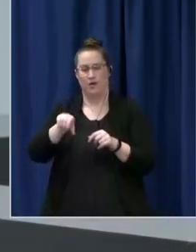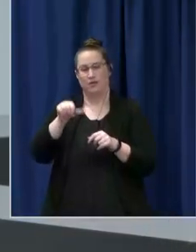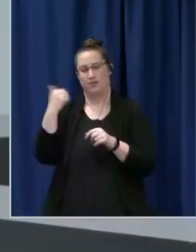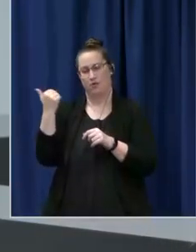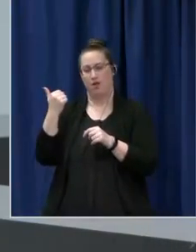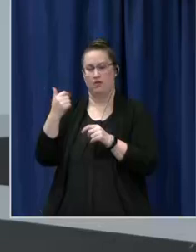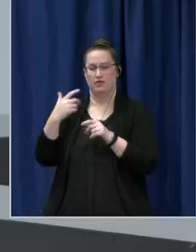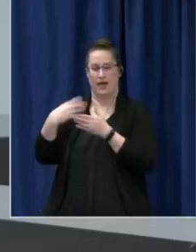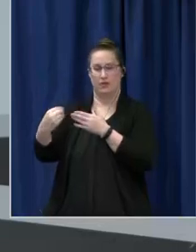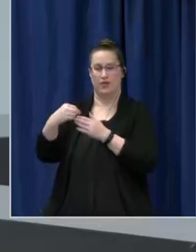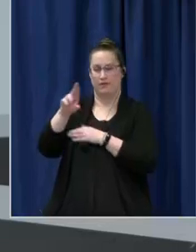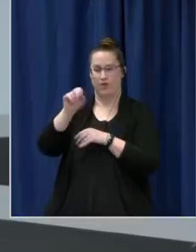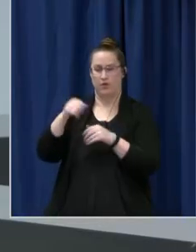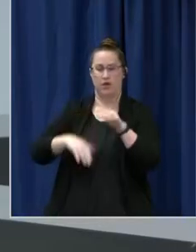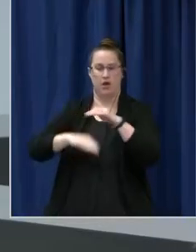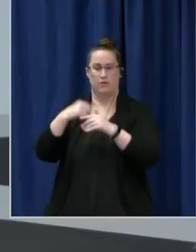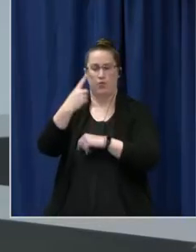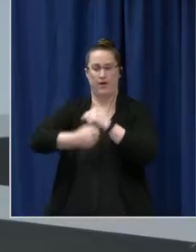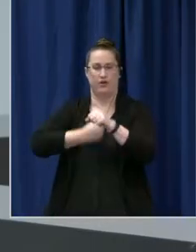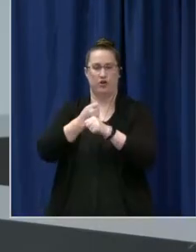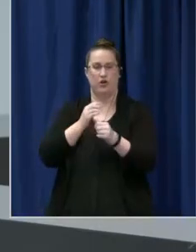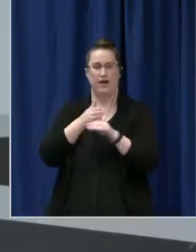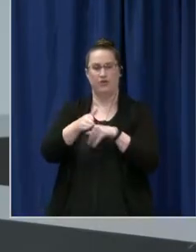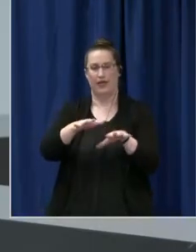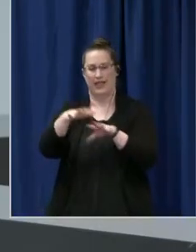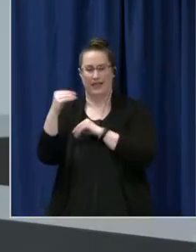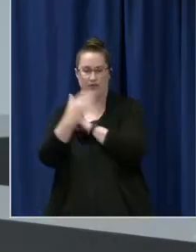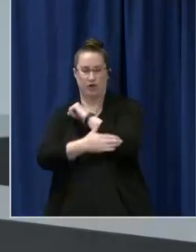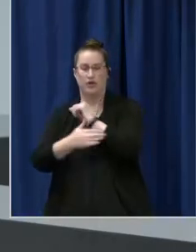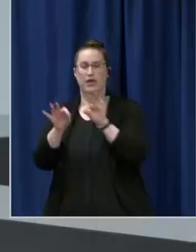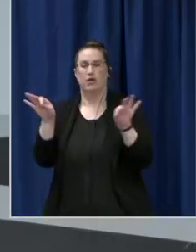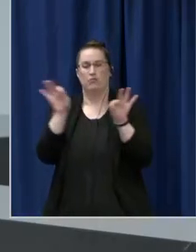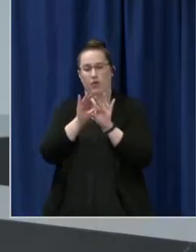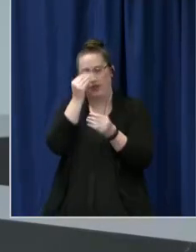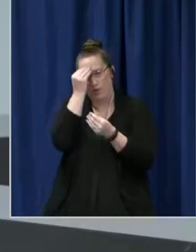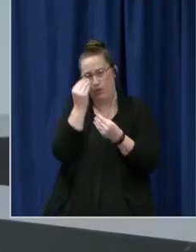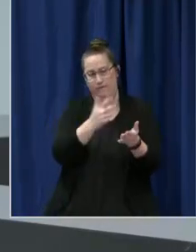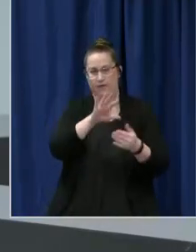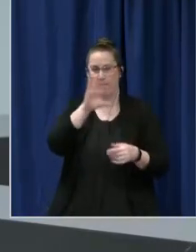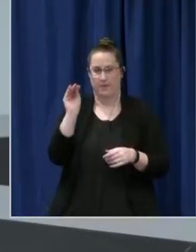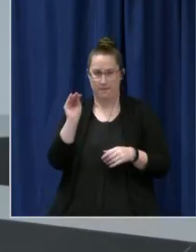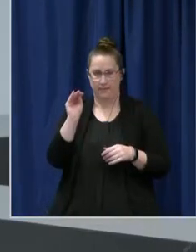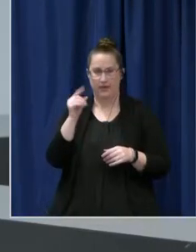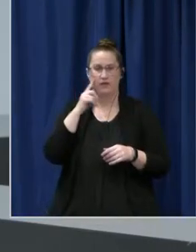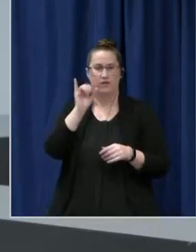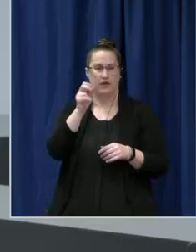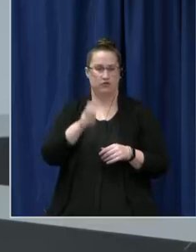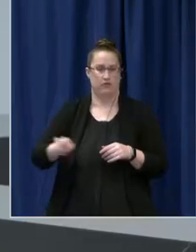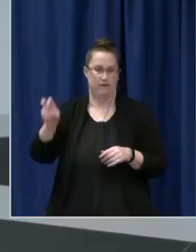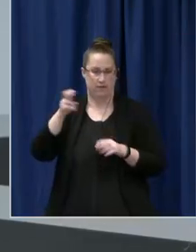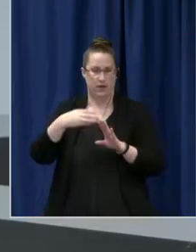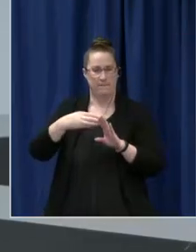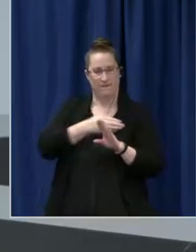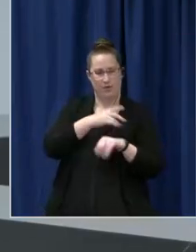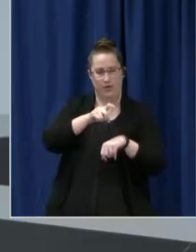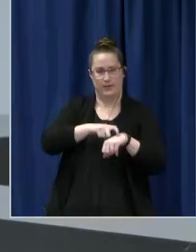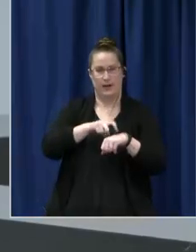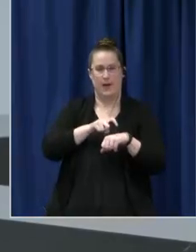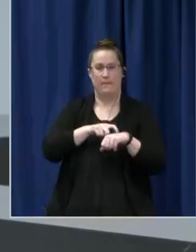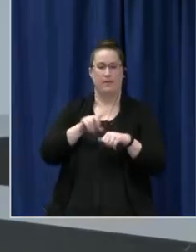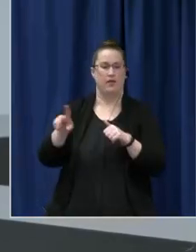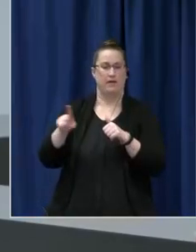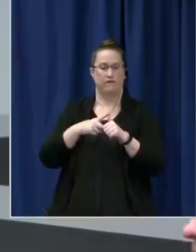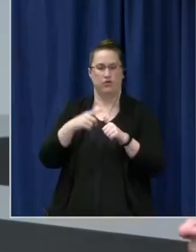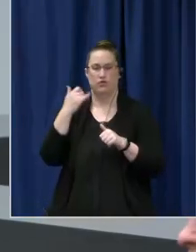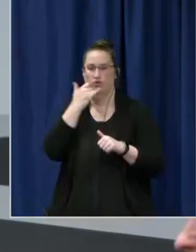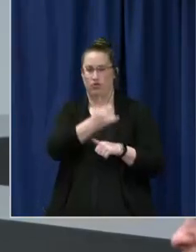outside for up to 1 year after they leave the country, as long as they notify their provider of such travel prior to the time they make their first